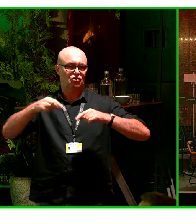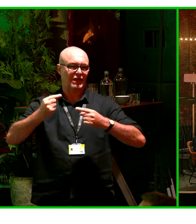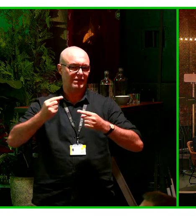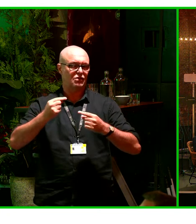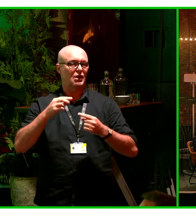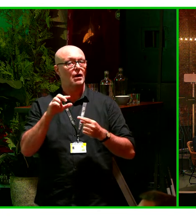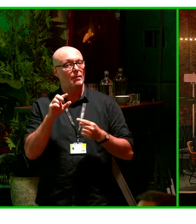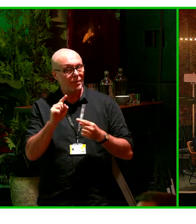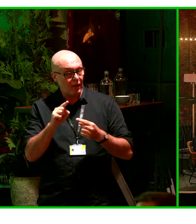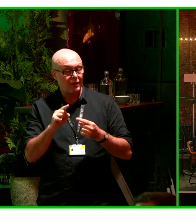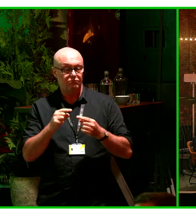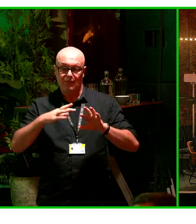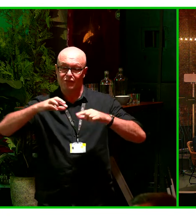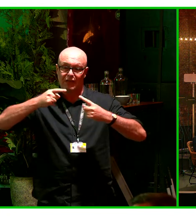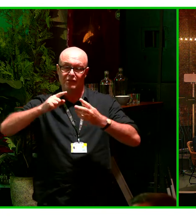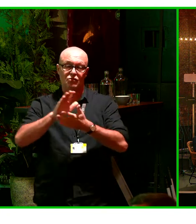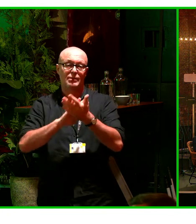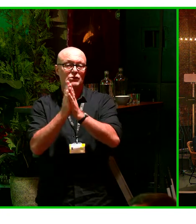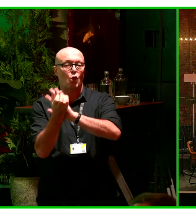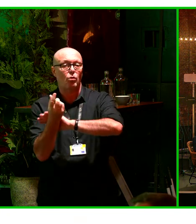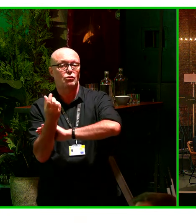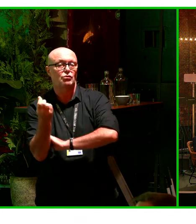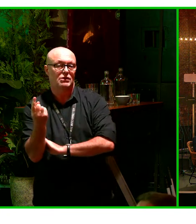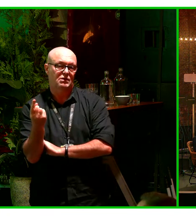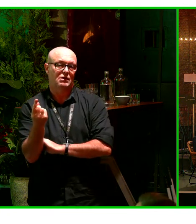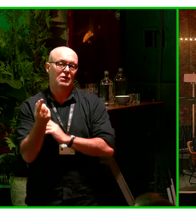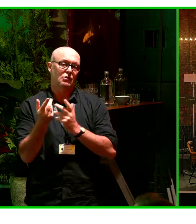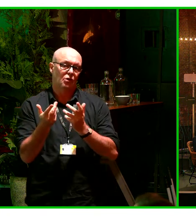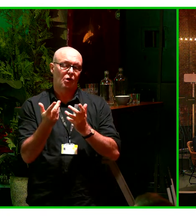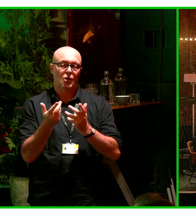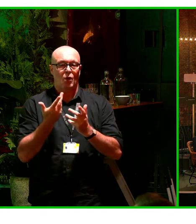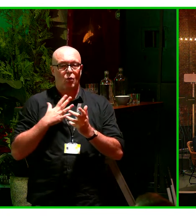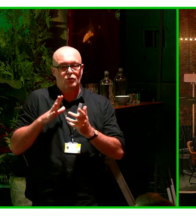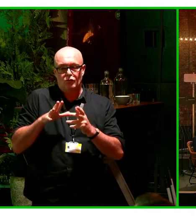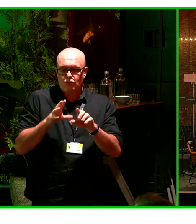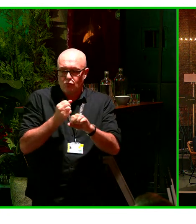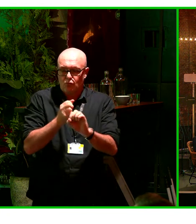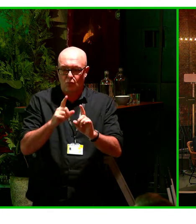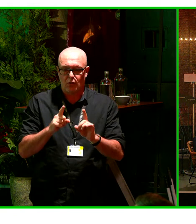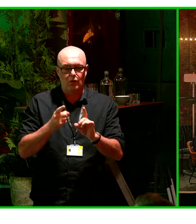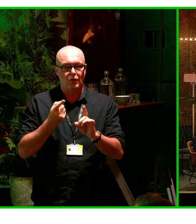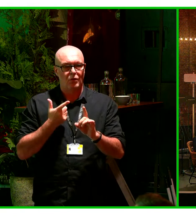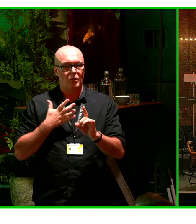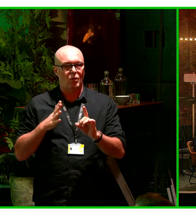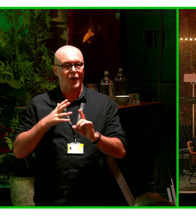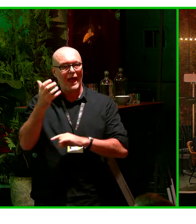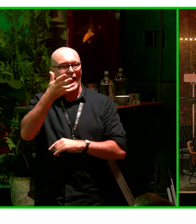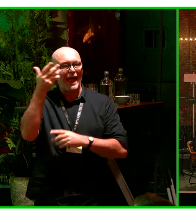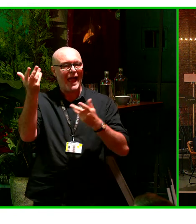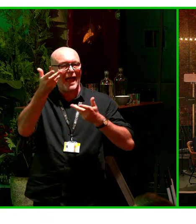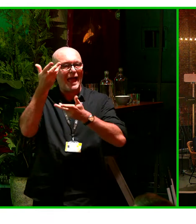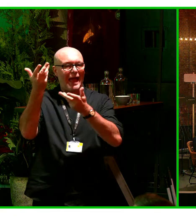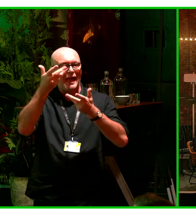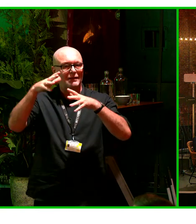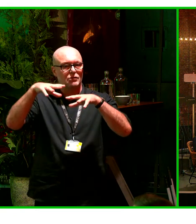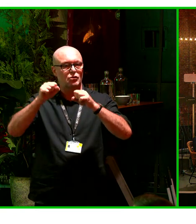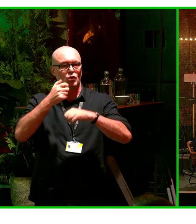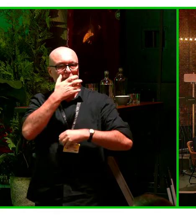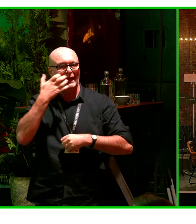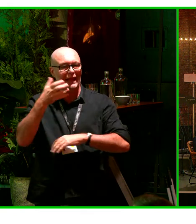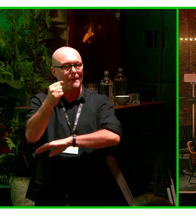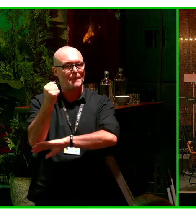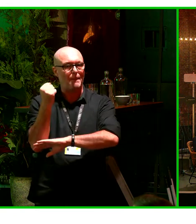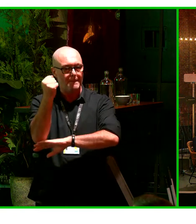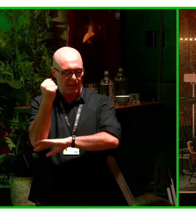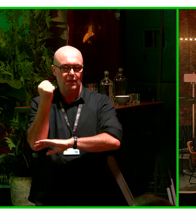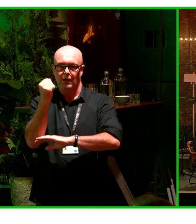some significant opportunities as well. So one of the things we're looking to do is introduce air source heat pumps throughout all of our new builds over